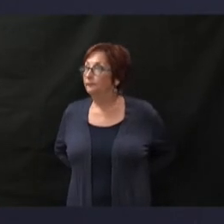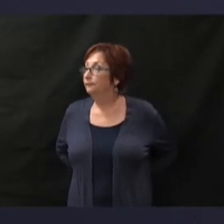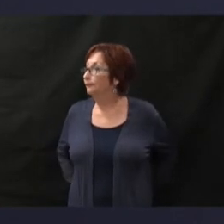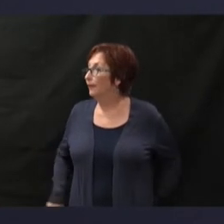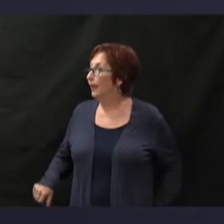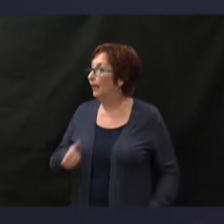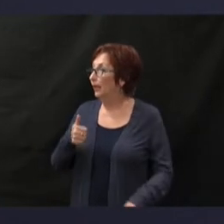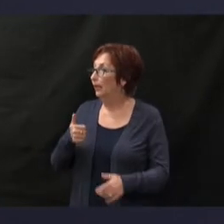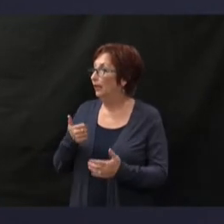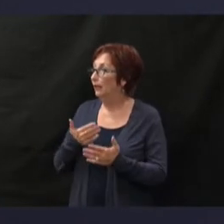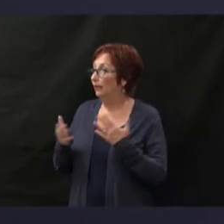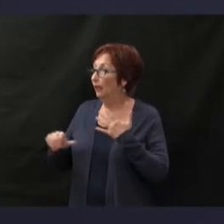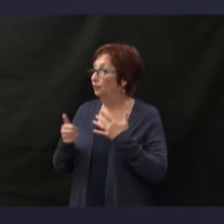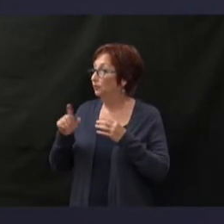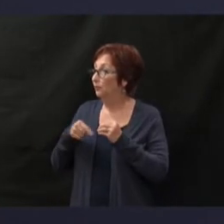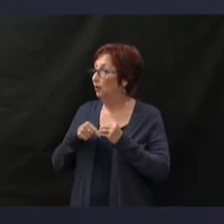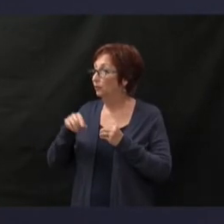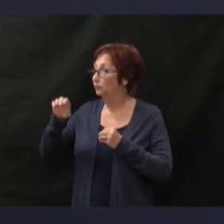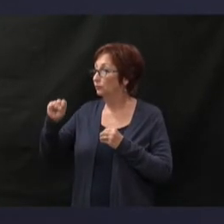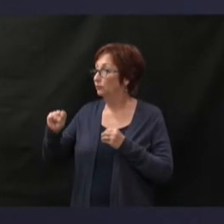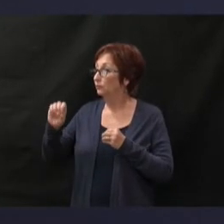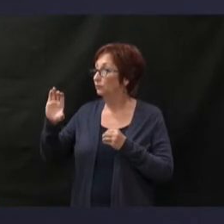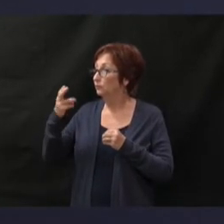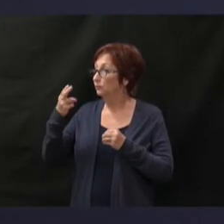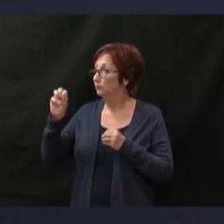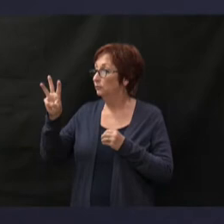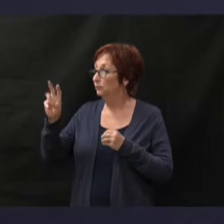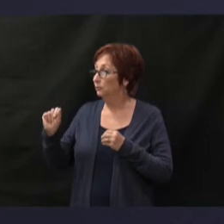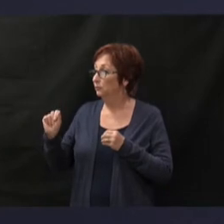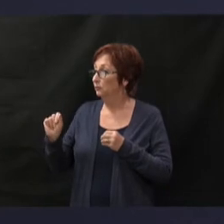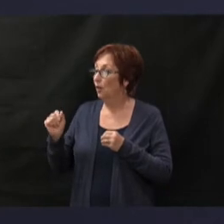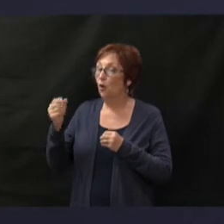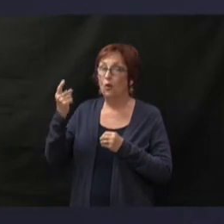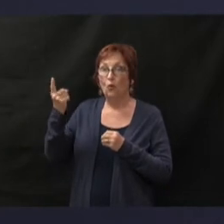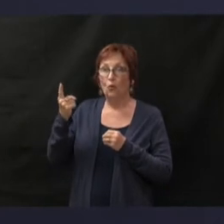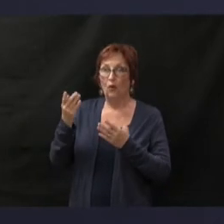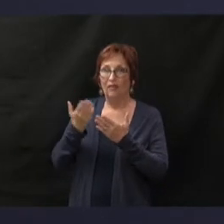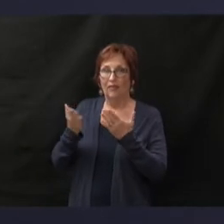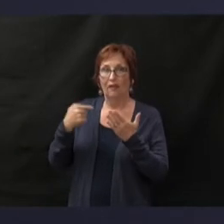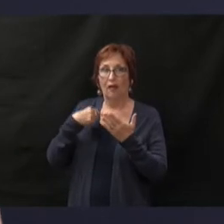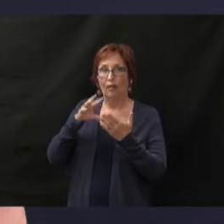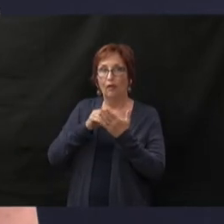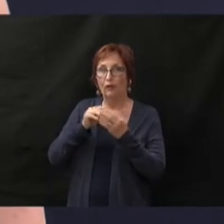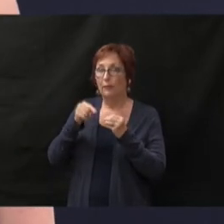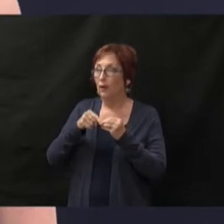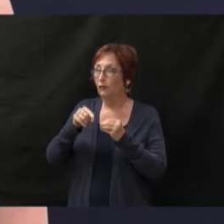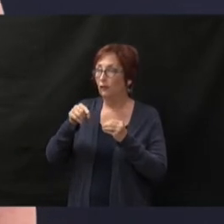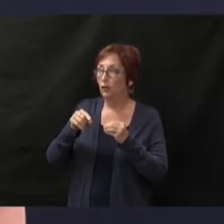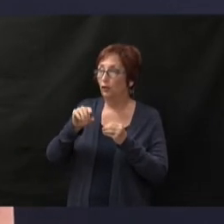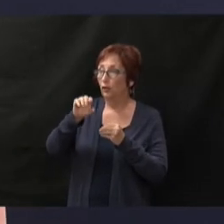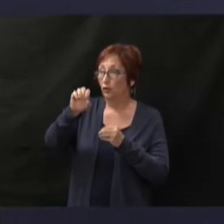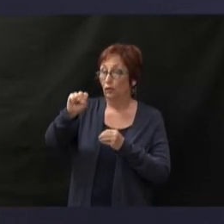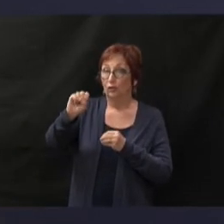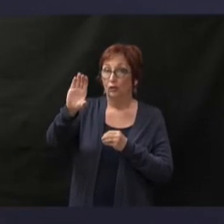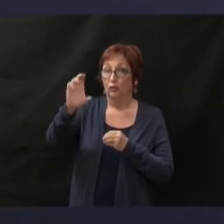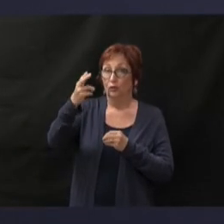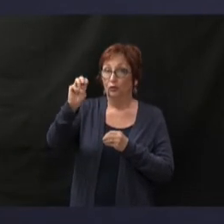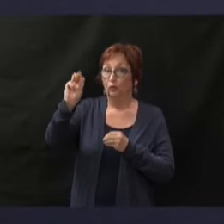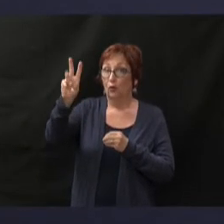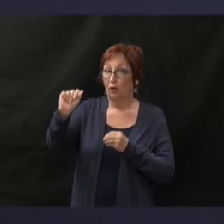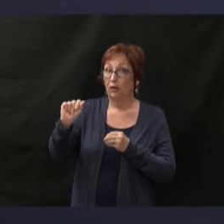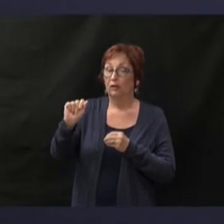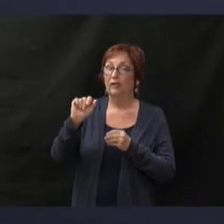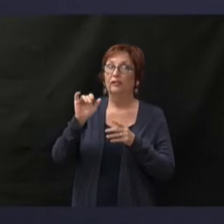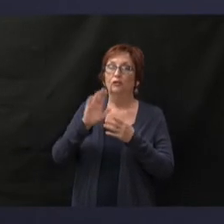Any other thing about schwa? Yes. I know one thing that I learned about the schwa is it's usually on the unaccented syllable. It is usually on